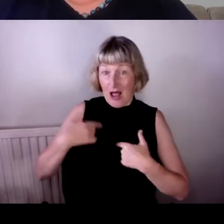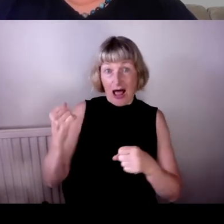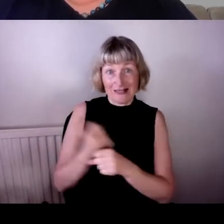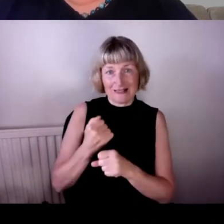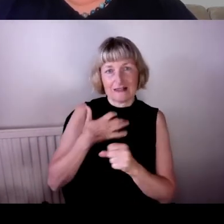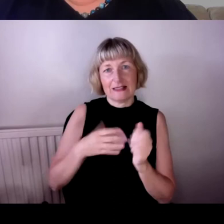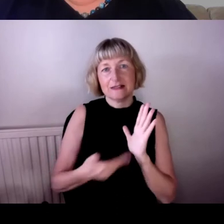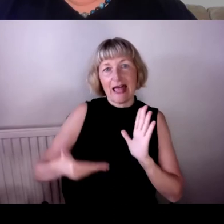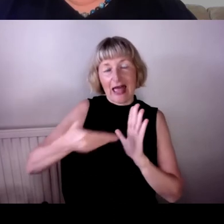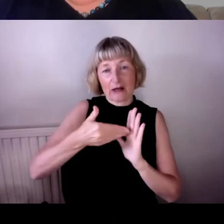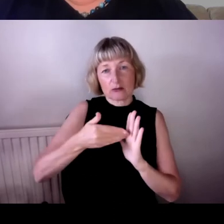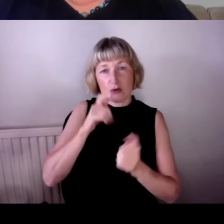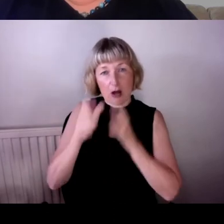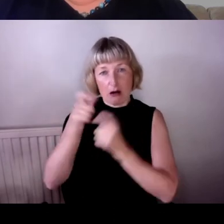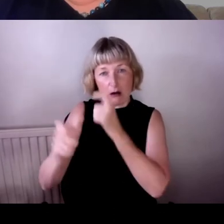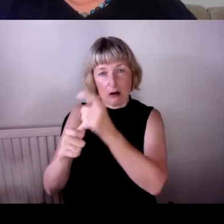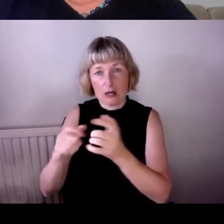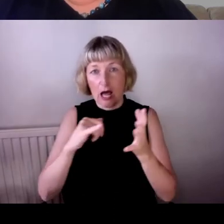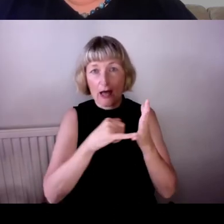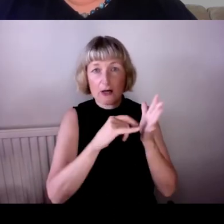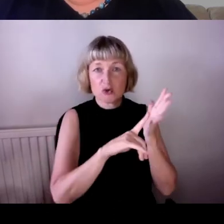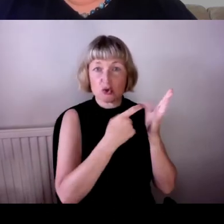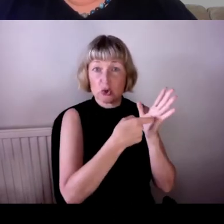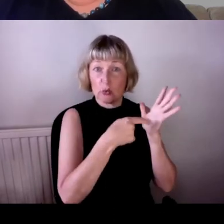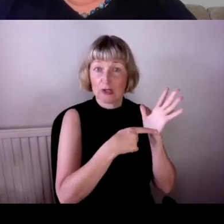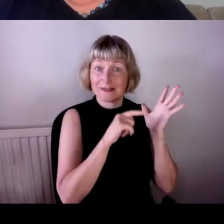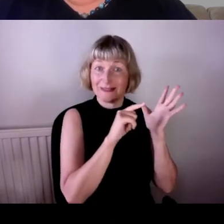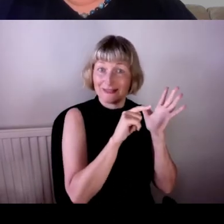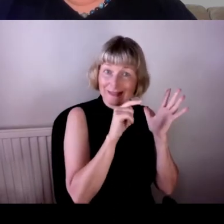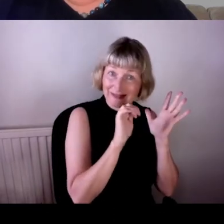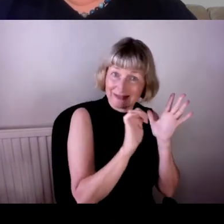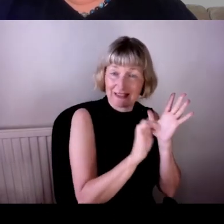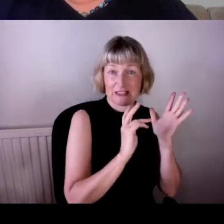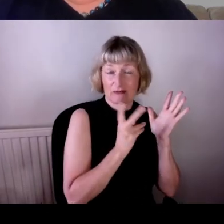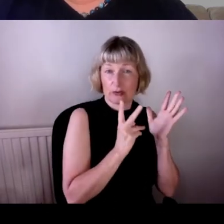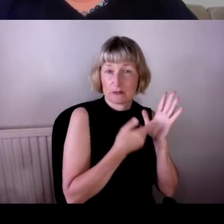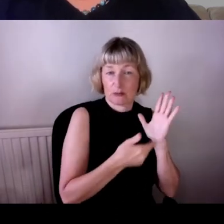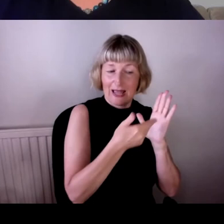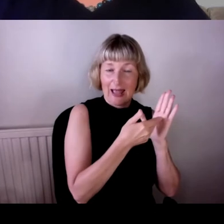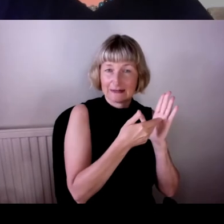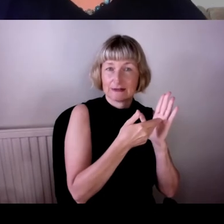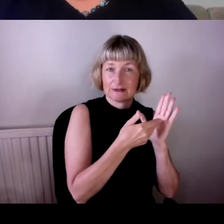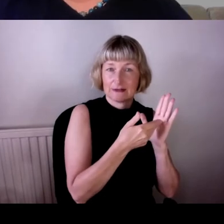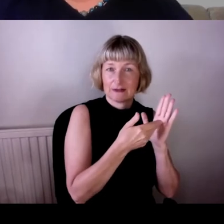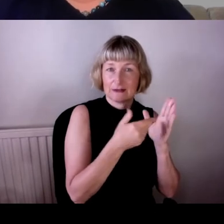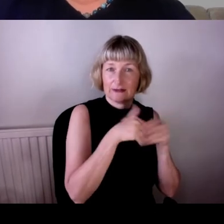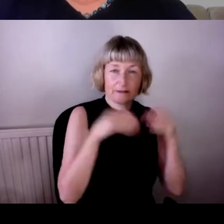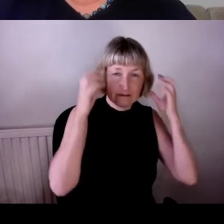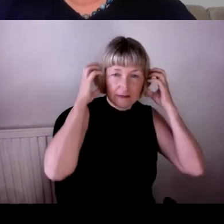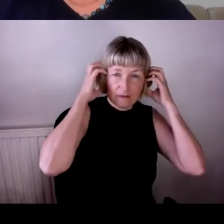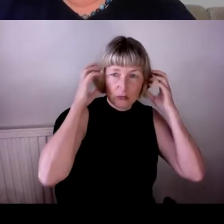audio description, and that's where Stuart's voice came into the headphones. And yeah, we did it, we tried to do